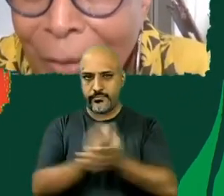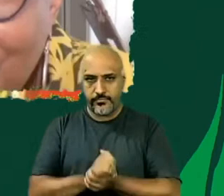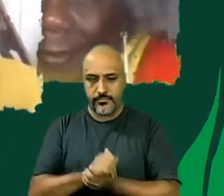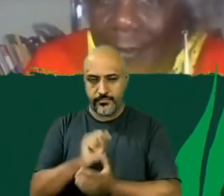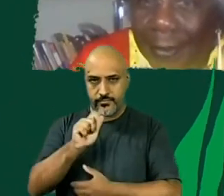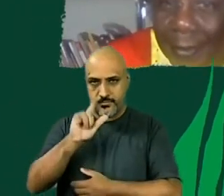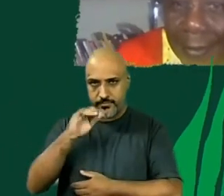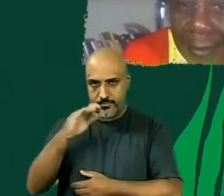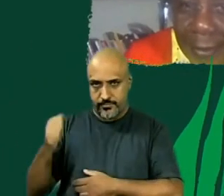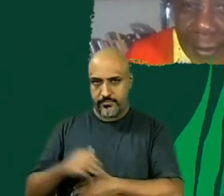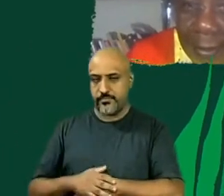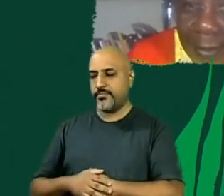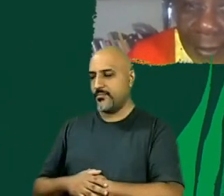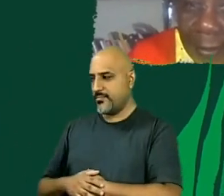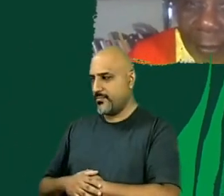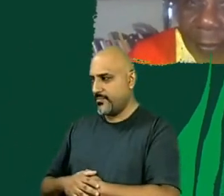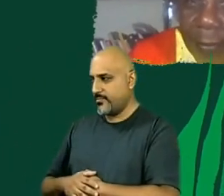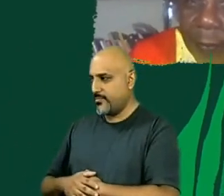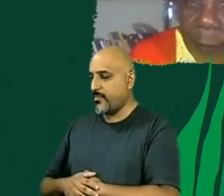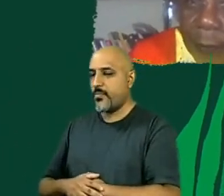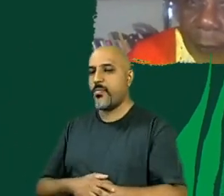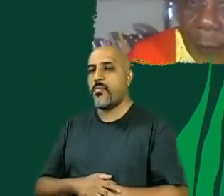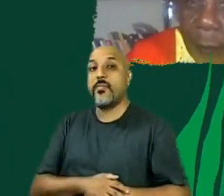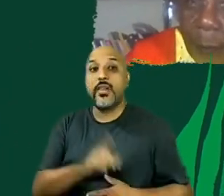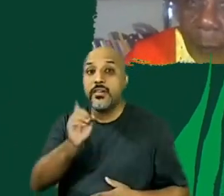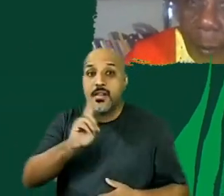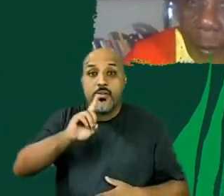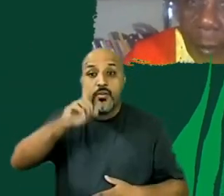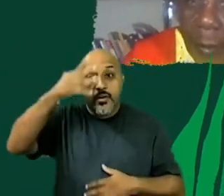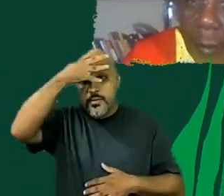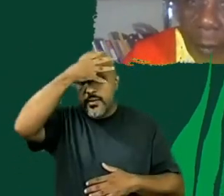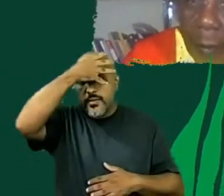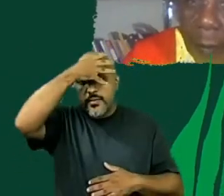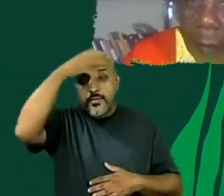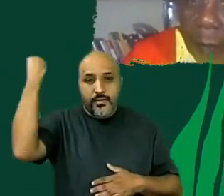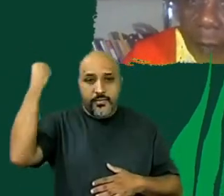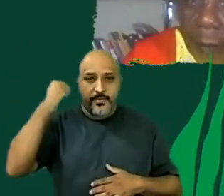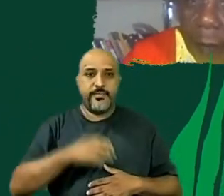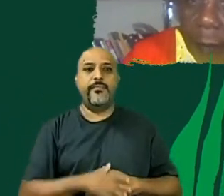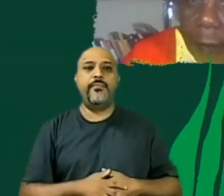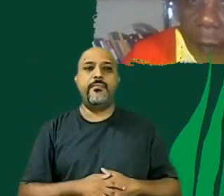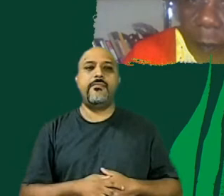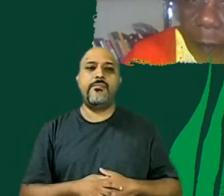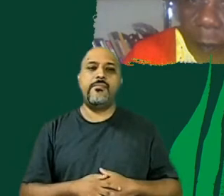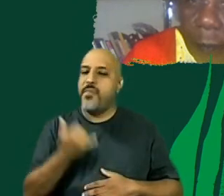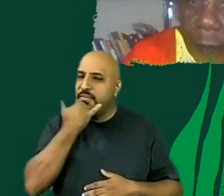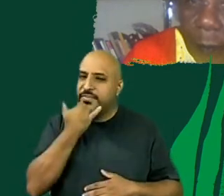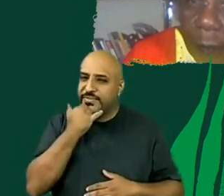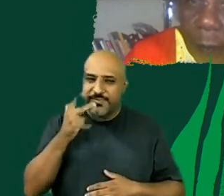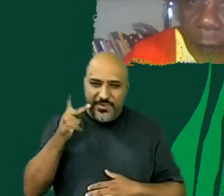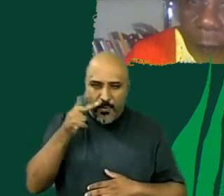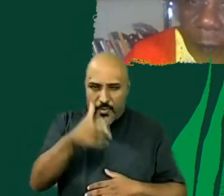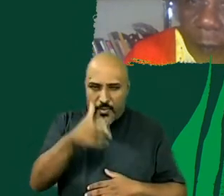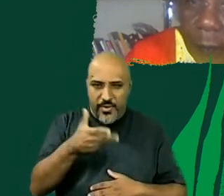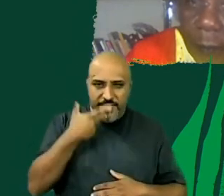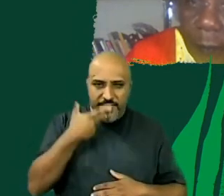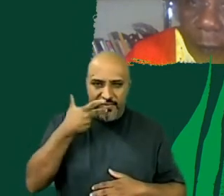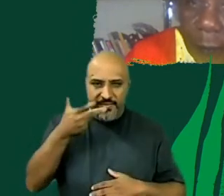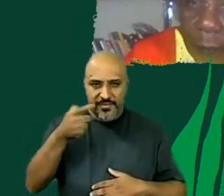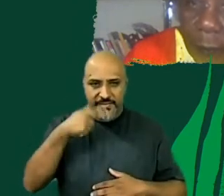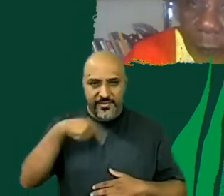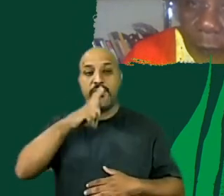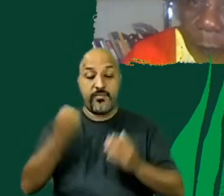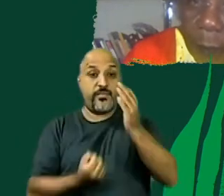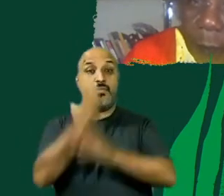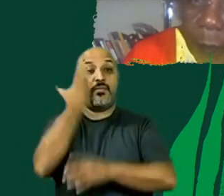And don't forget, Alice was going to say something. No, and don't forget too, I'm sorry to break in, but when we create, when we think